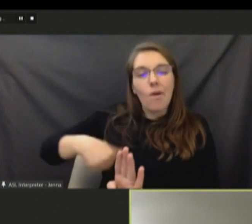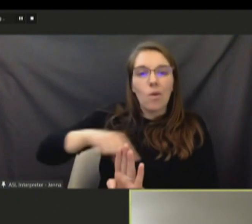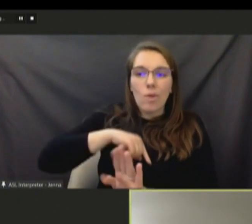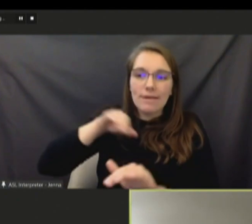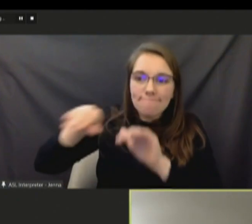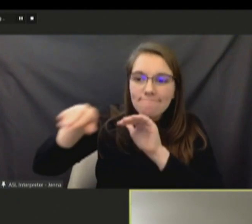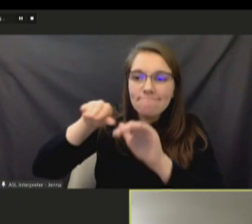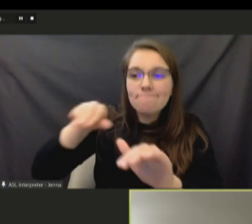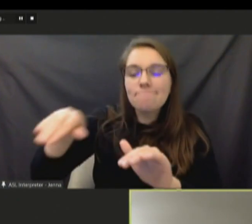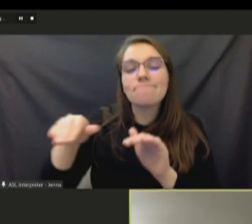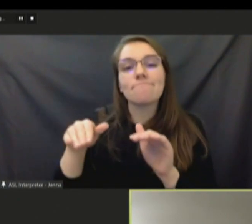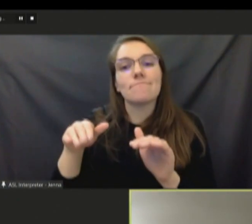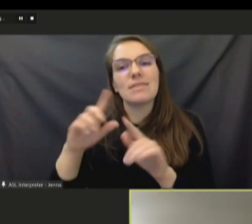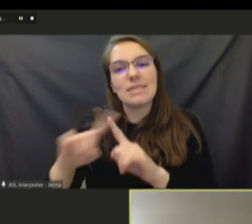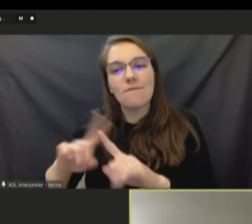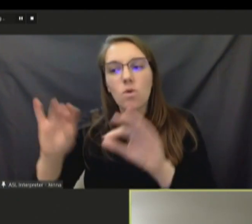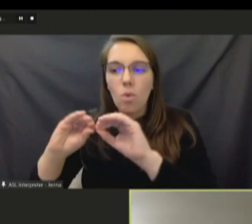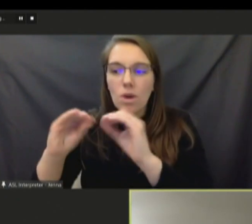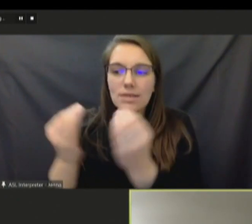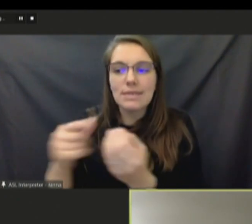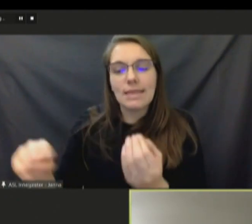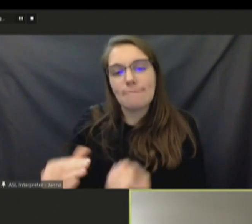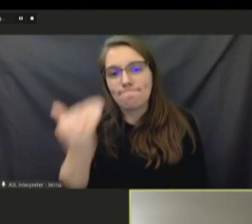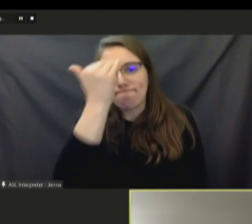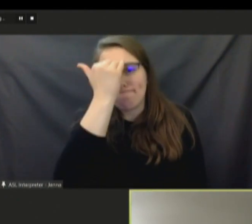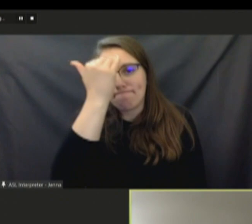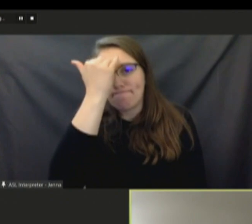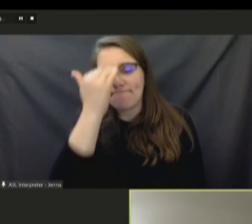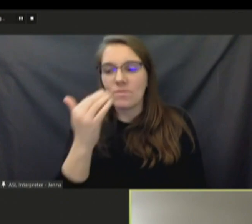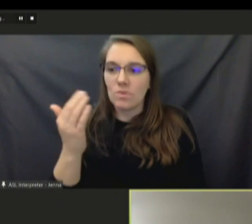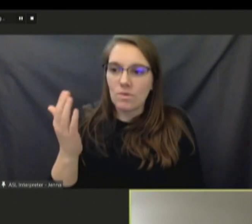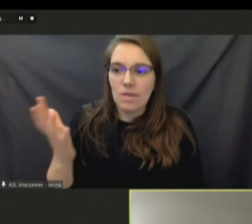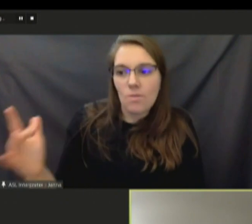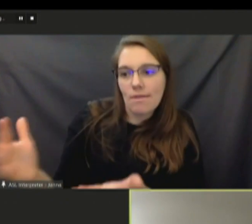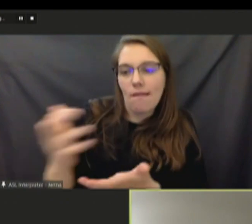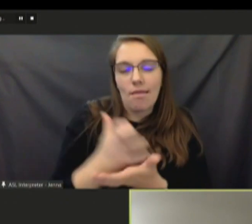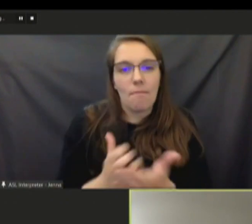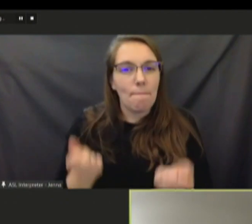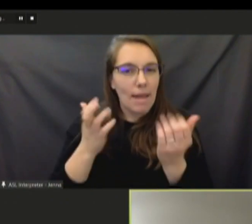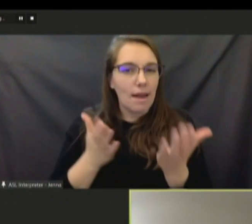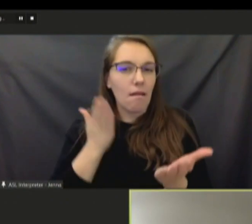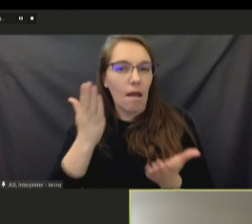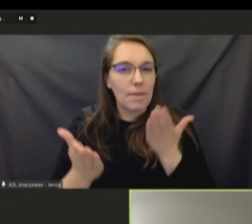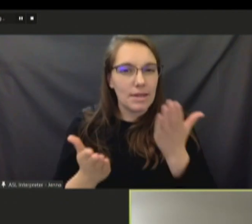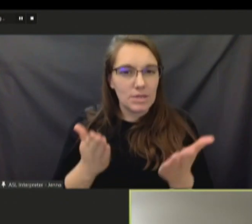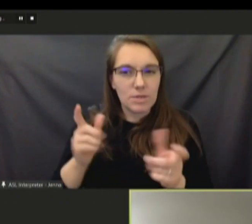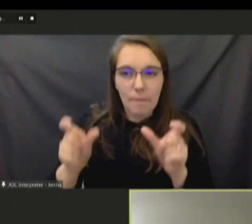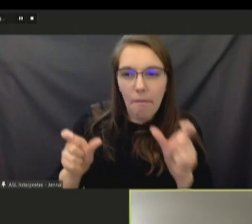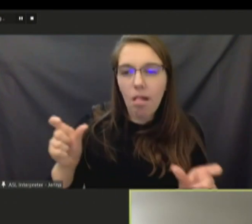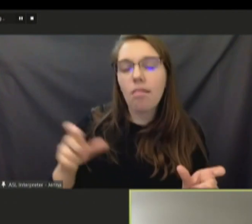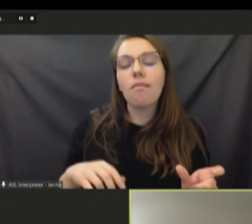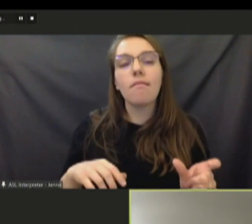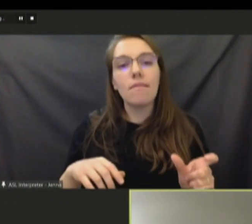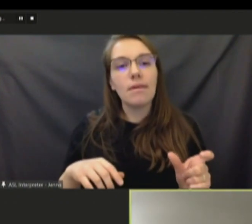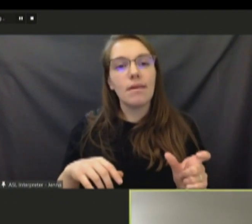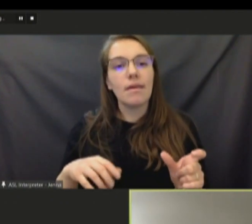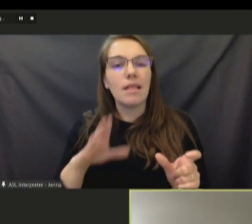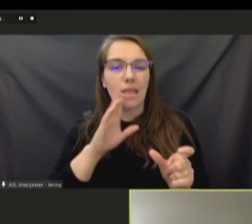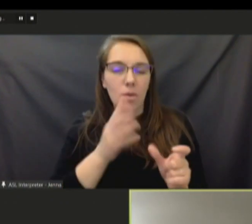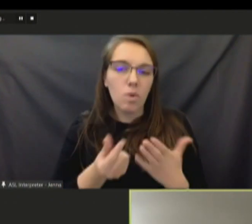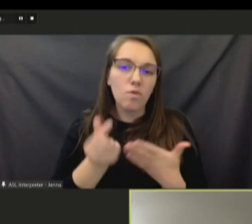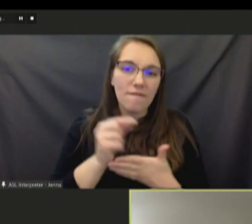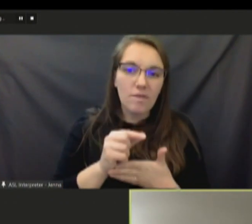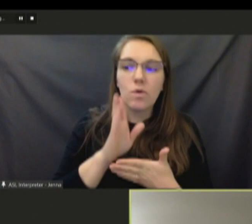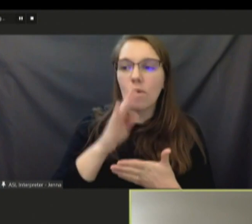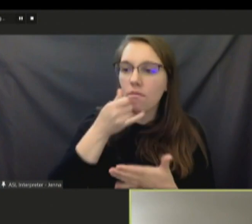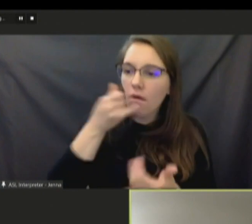get a notice about it and make sure we have as many nominations as possible, and then go through a process of reviewing and making those phone